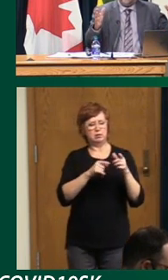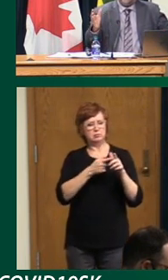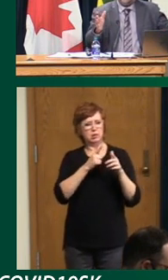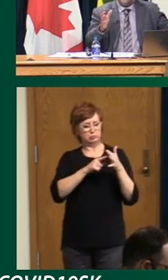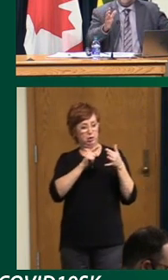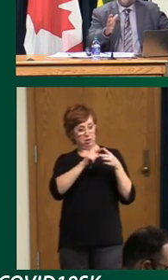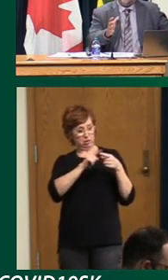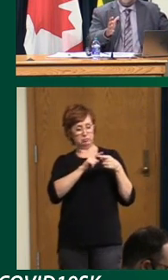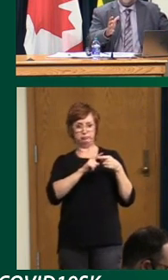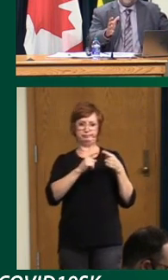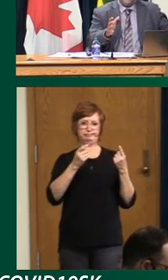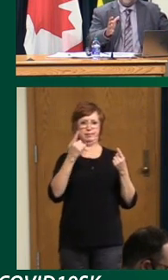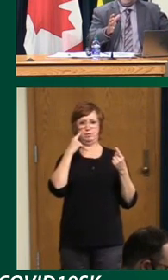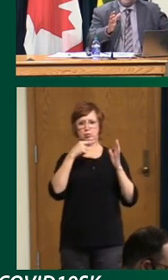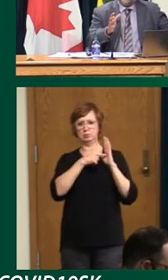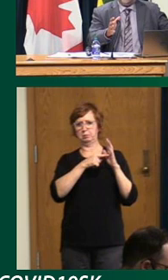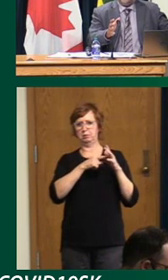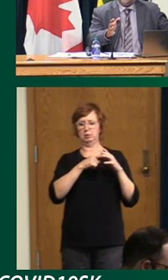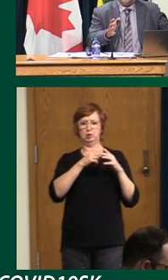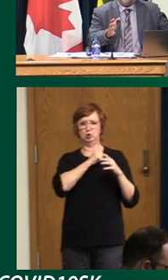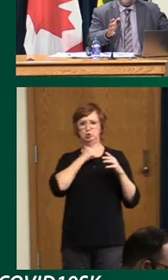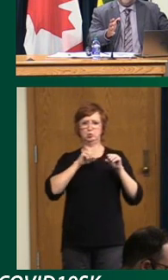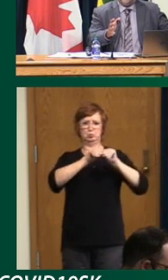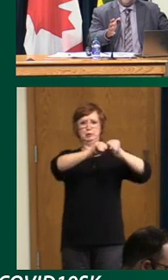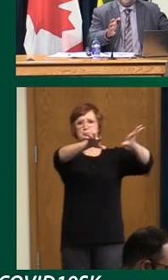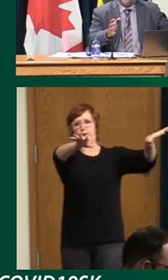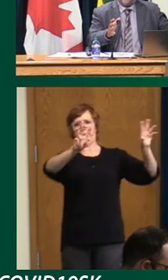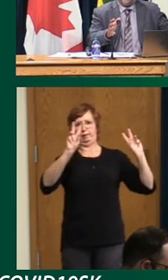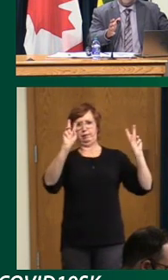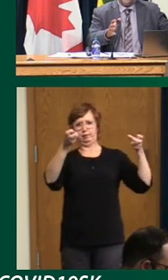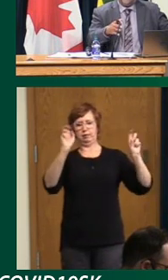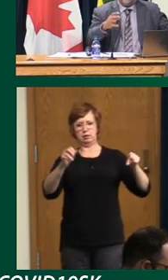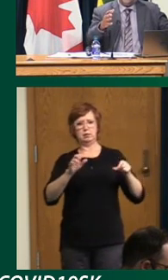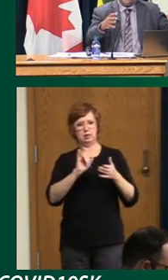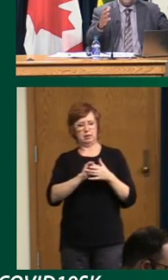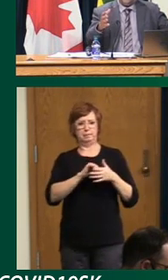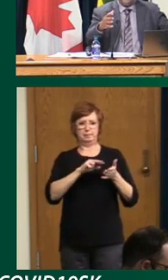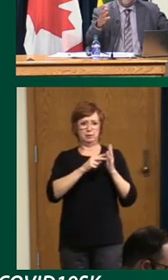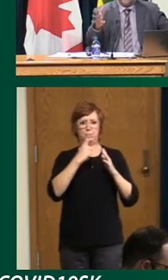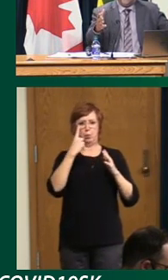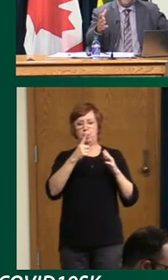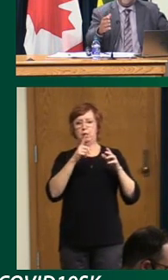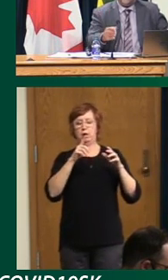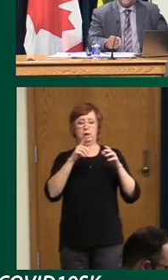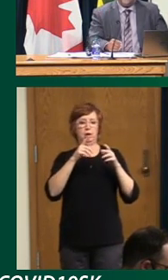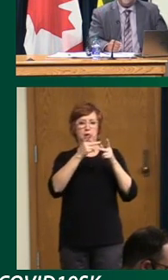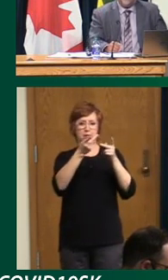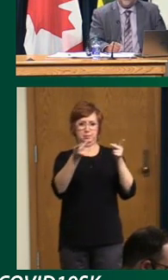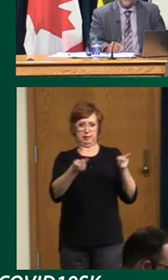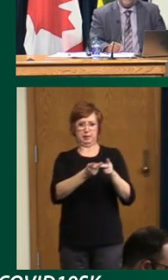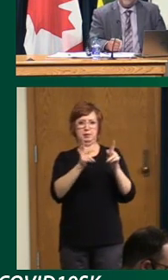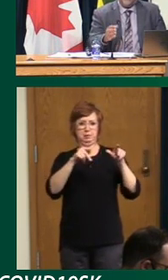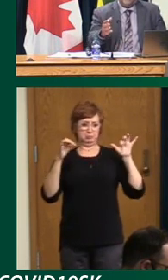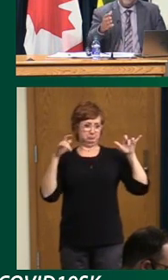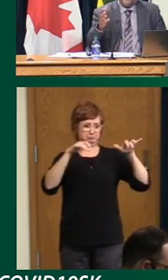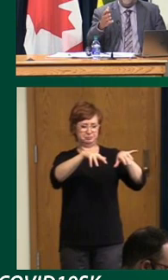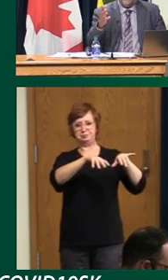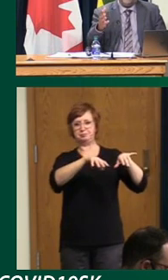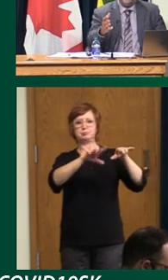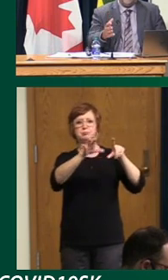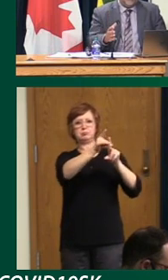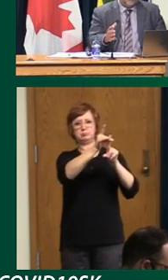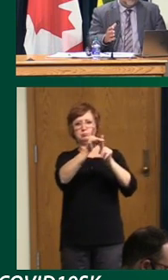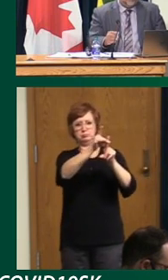okay, 200 people went to this event, 80 ultimately got COVID, and then they transmitted to, their household contacts, another